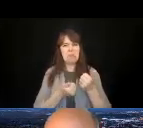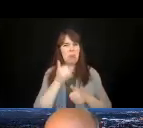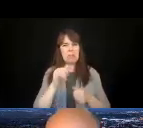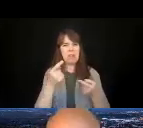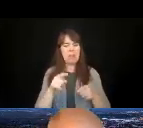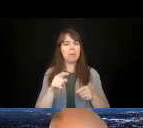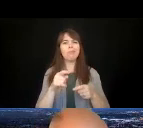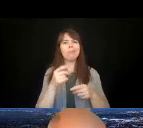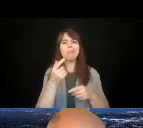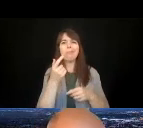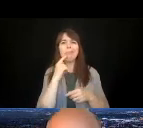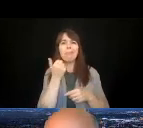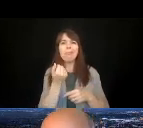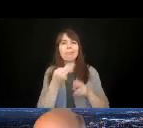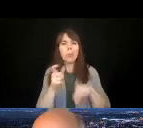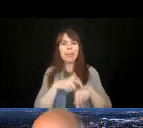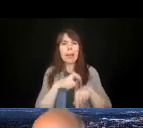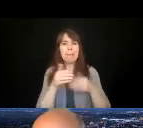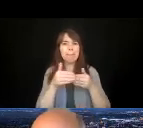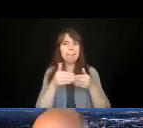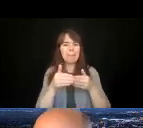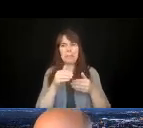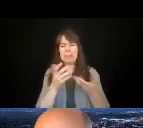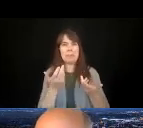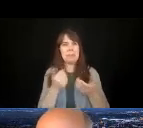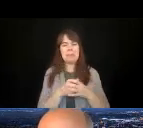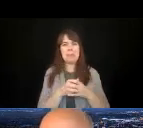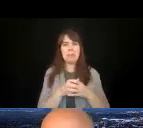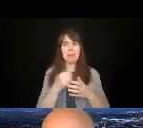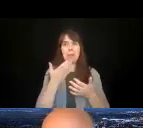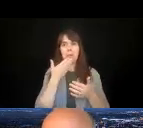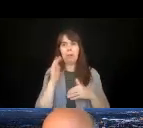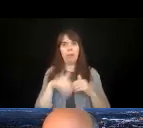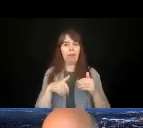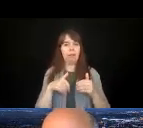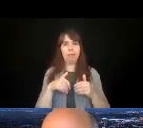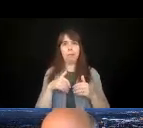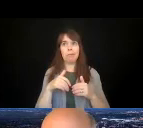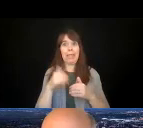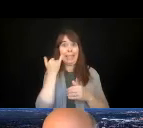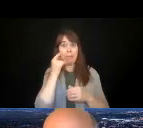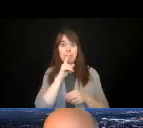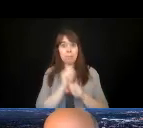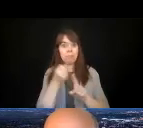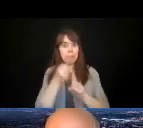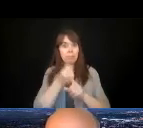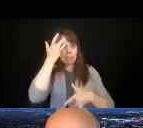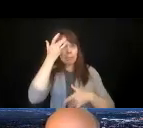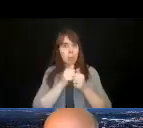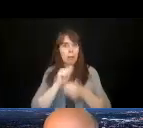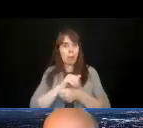very short-lived, certainly less than the side effects or the effects that we would see with COVID infection. We're